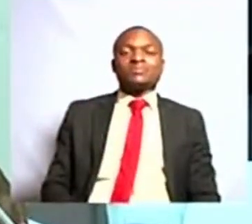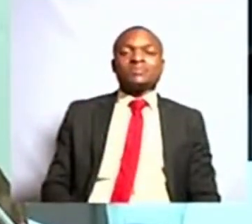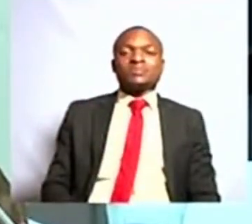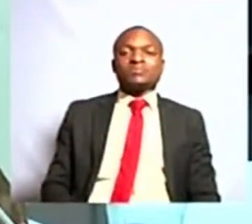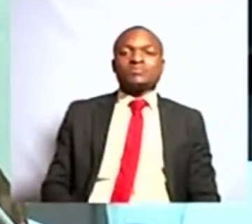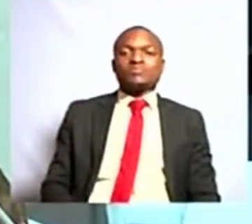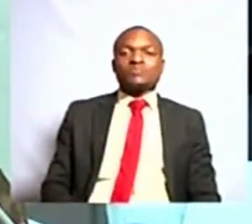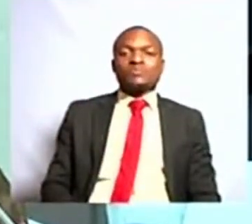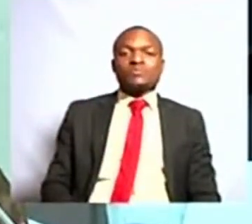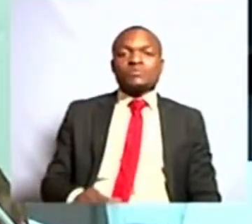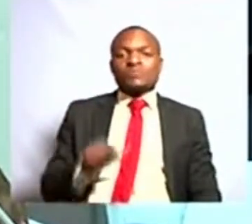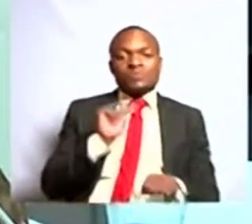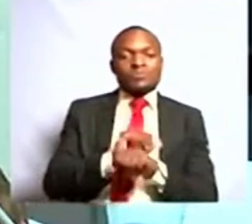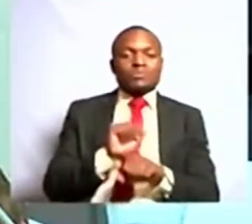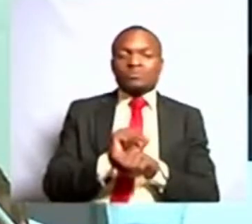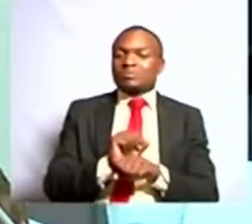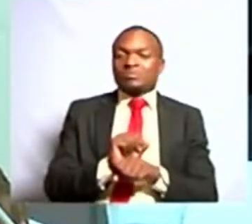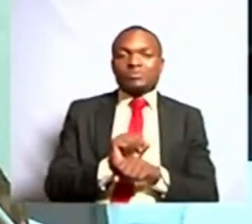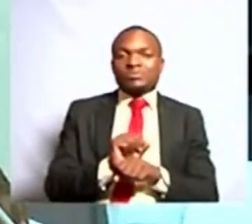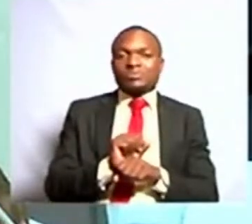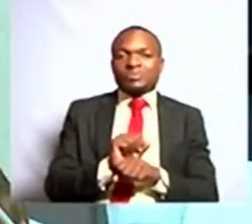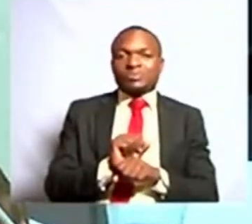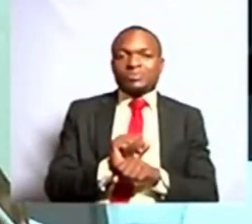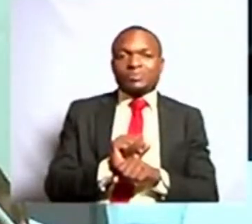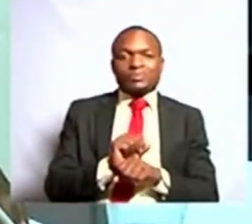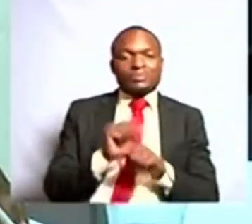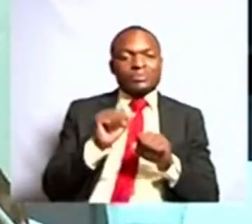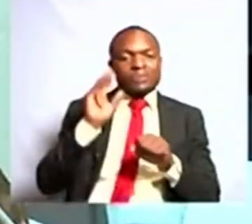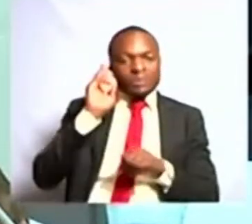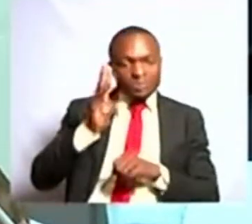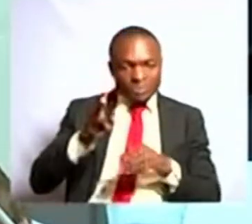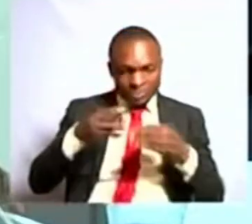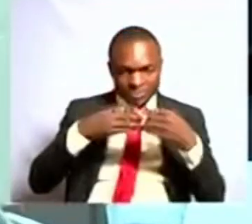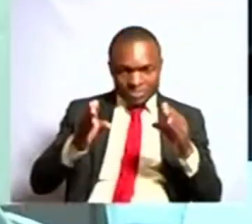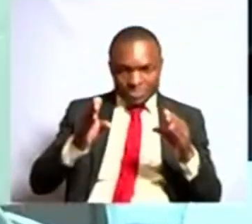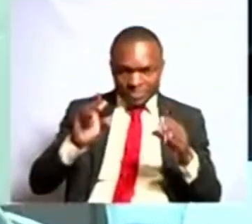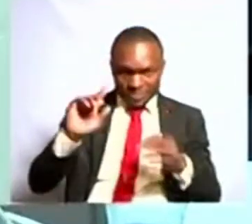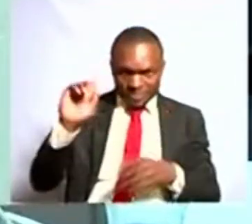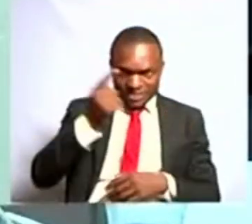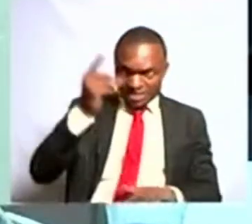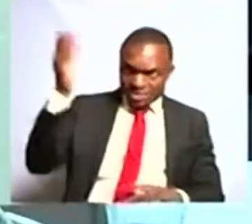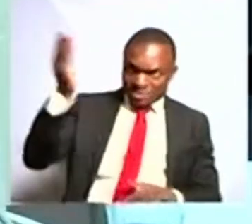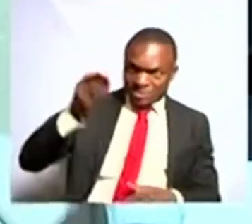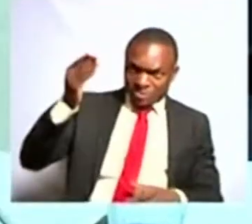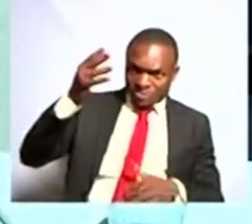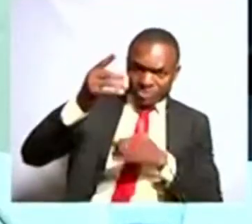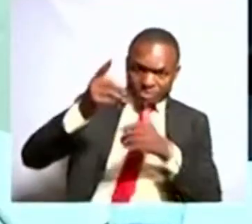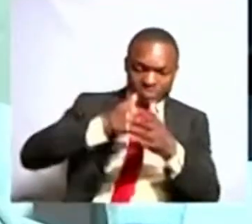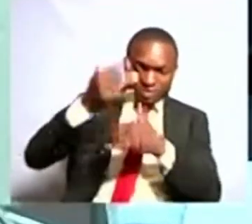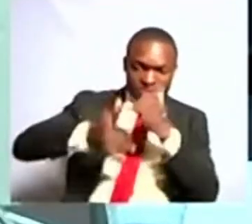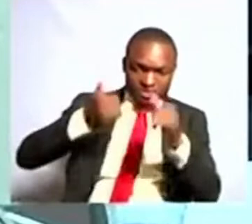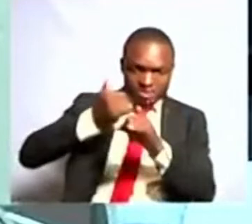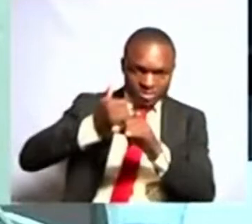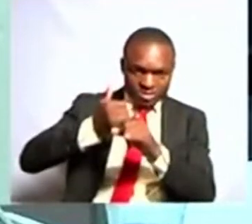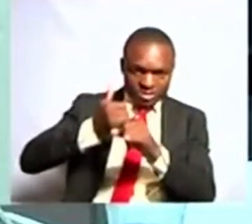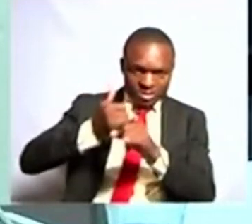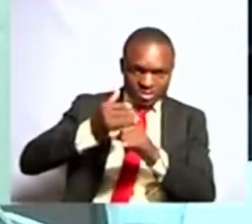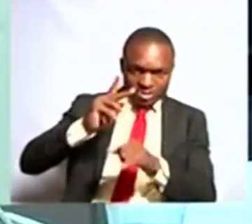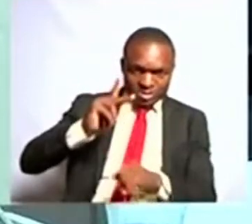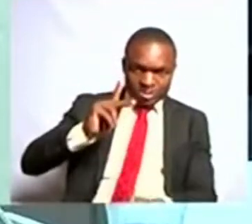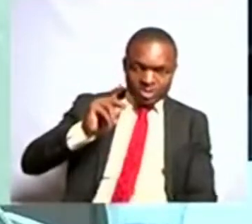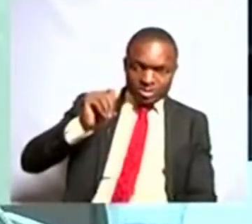unfolding, I think it will be commissioned first quarter of next year. Coming to